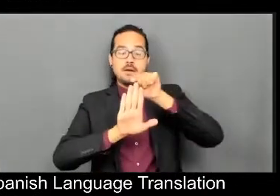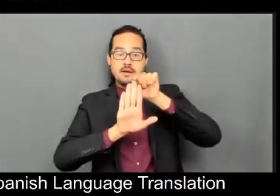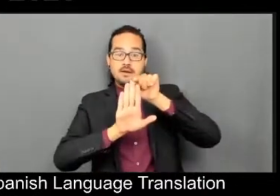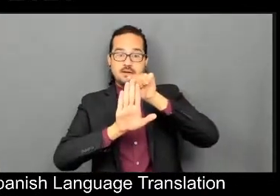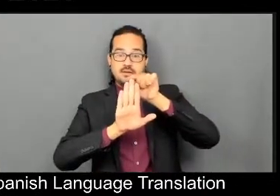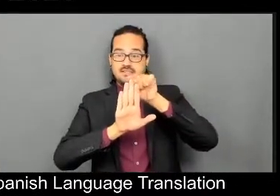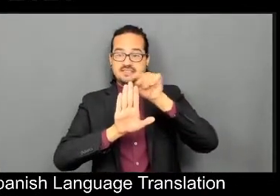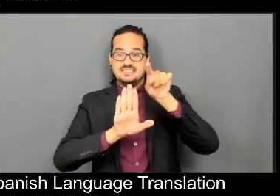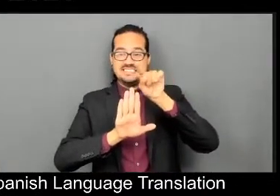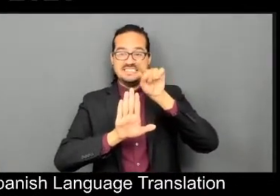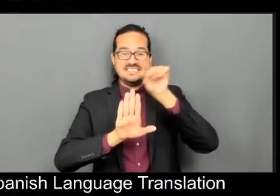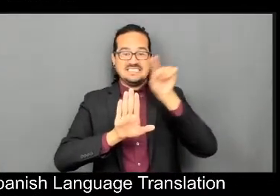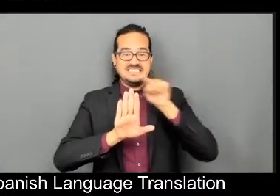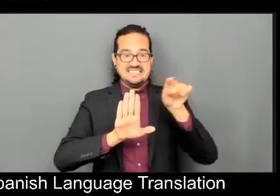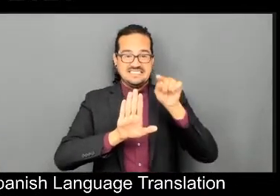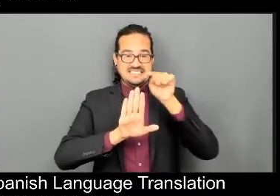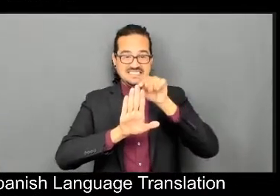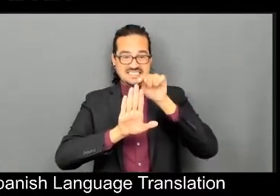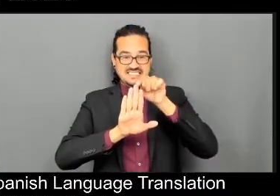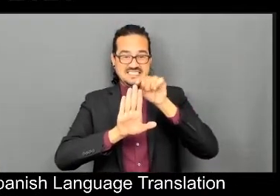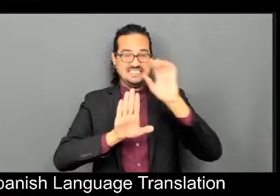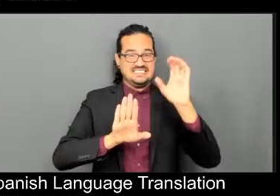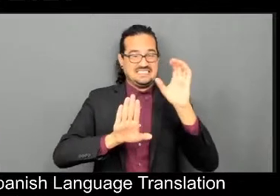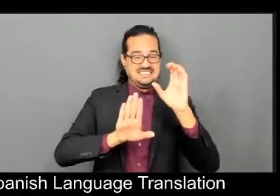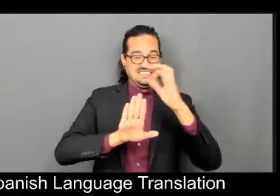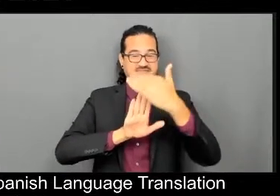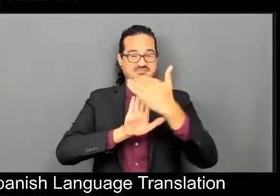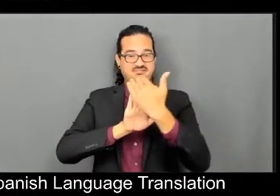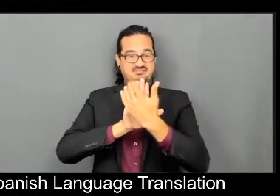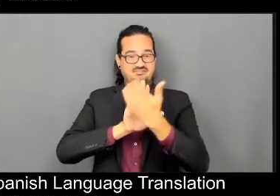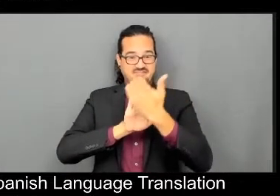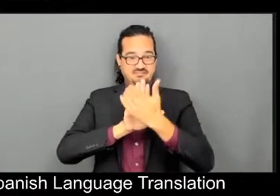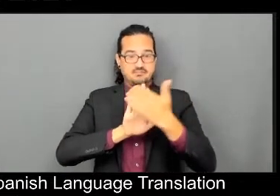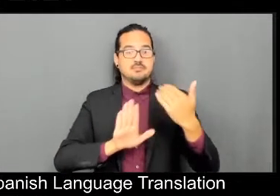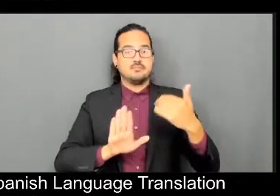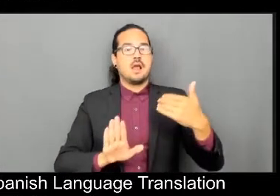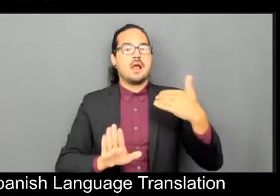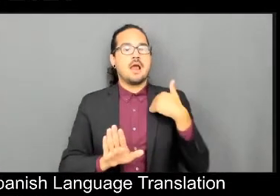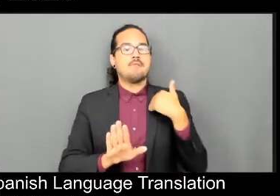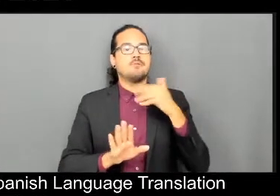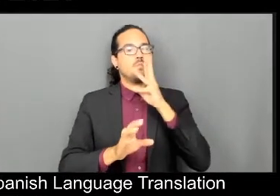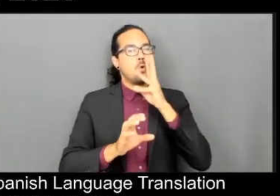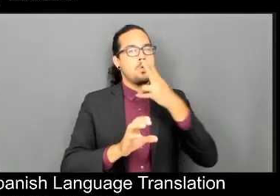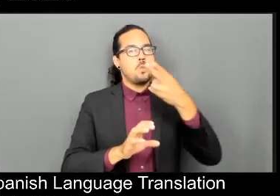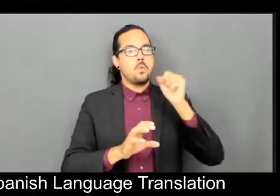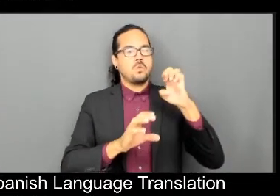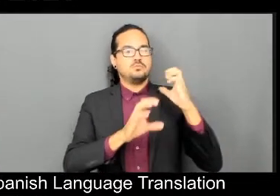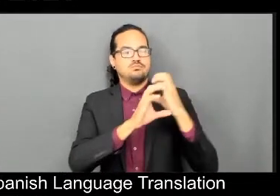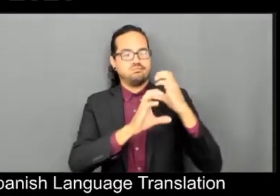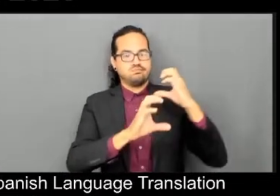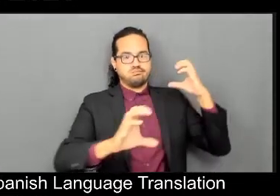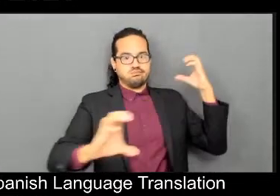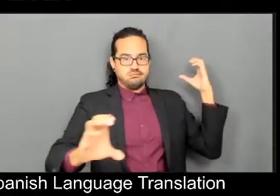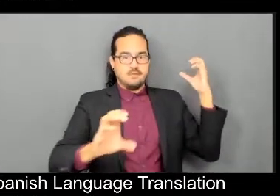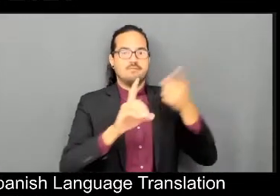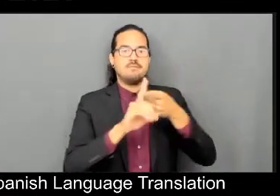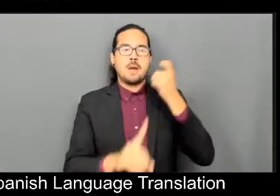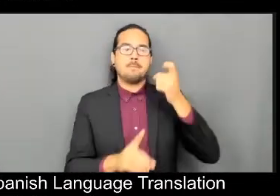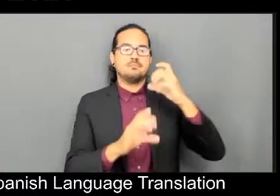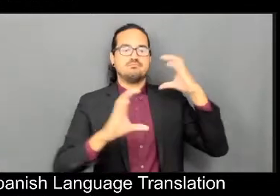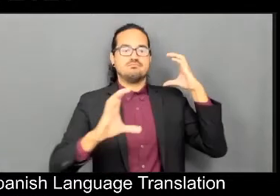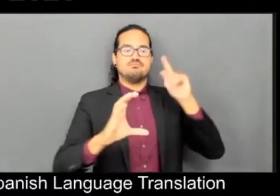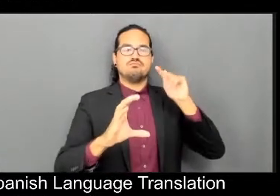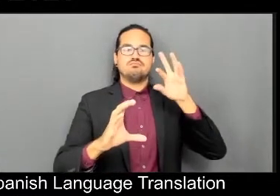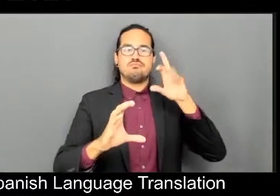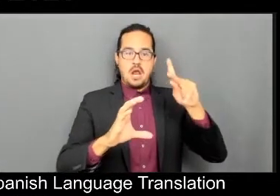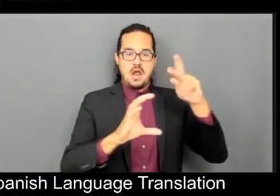we're having water tenders come up, and they fill a large hose lay that goes all the way down this hand line and dozer